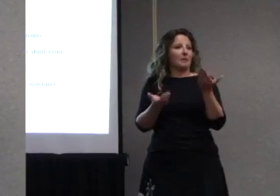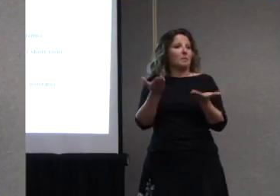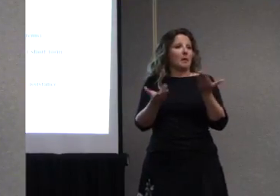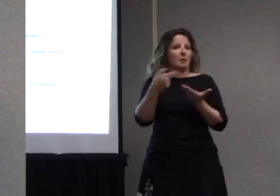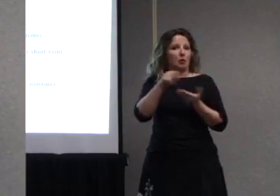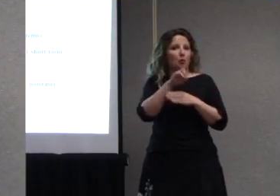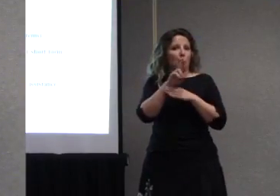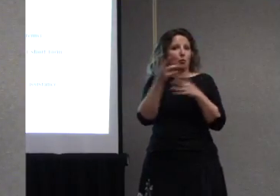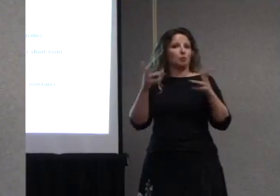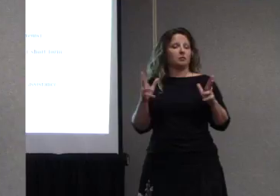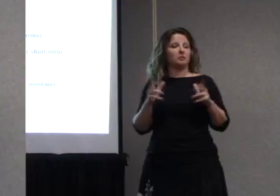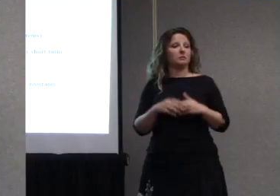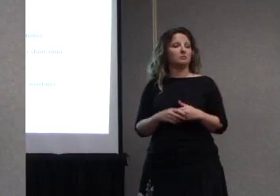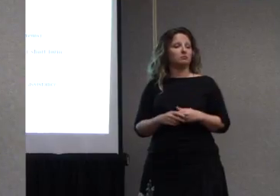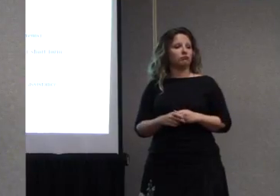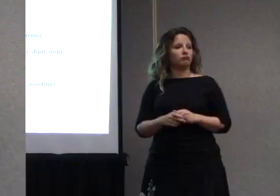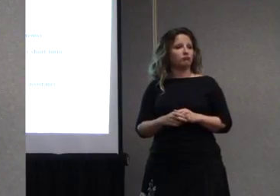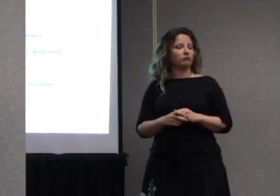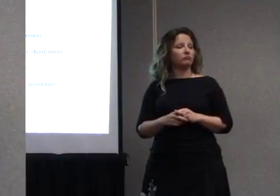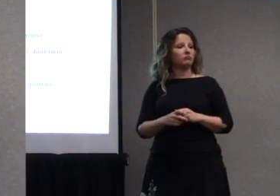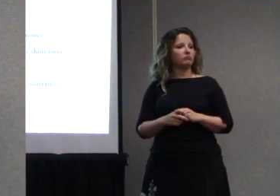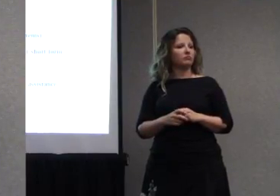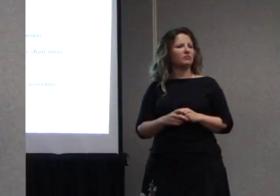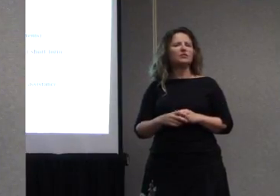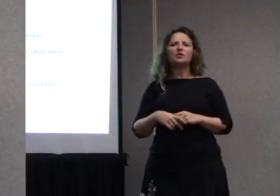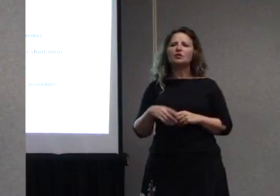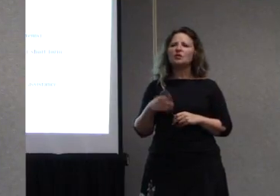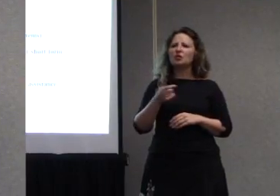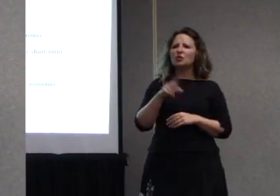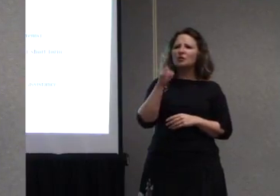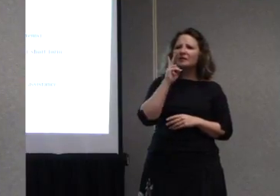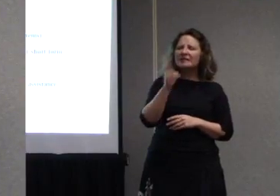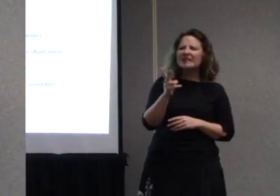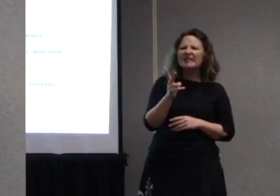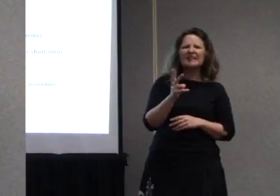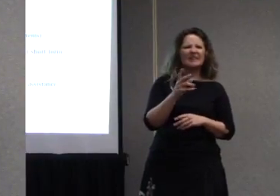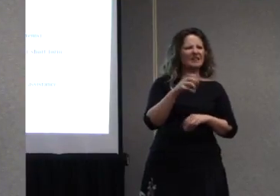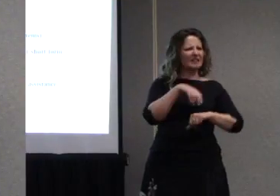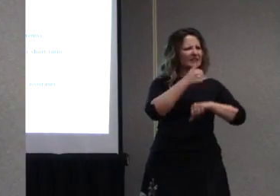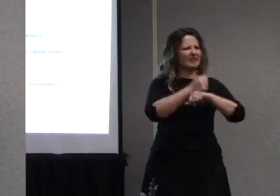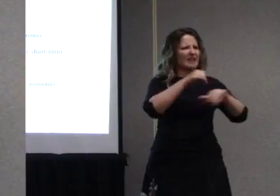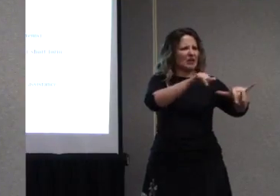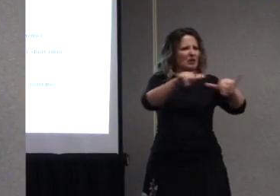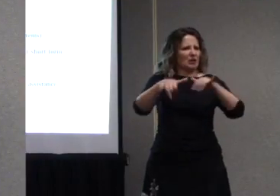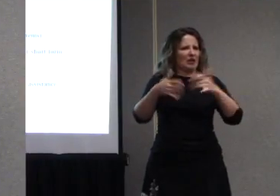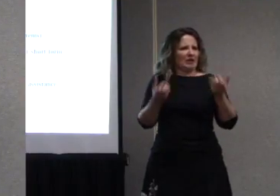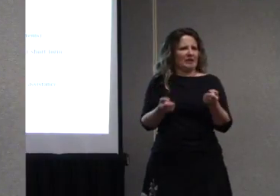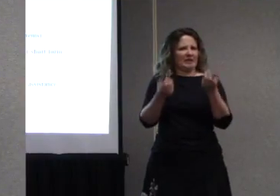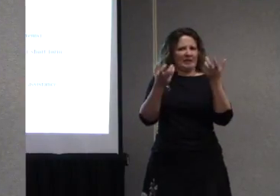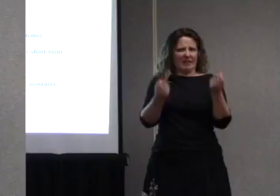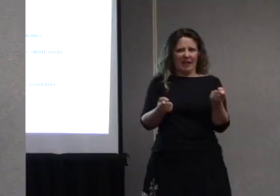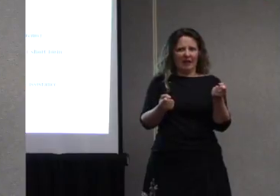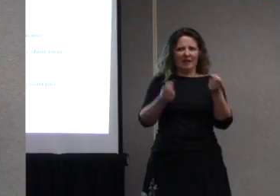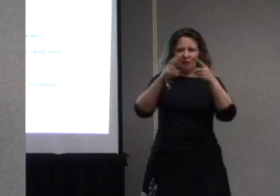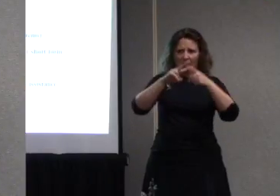the signs that you may use. Have you ever seen a standardized sign language